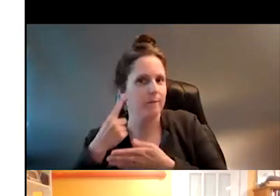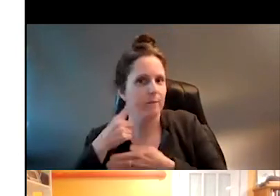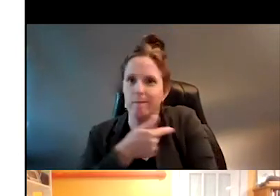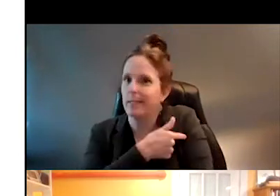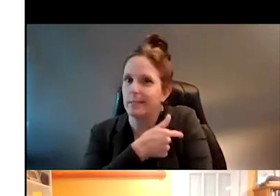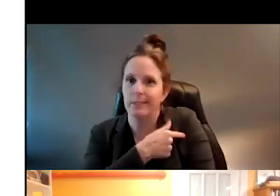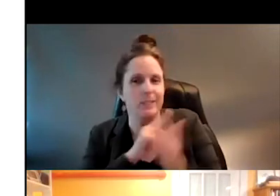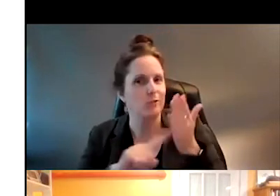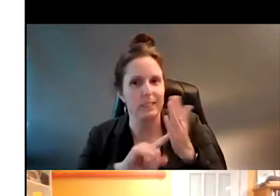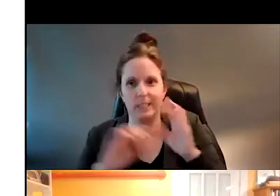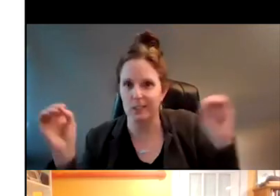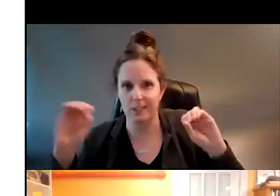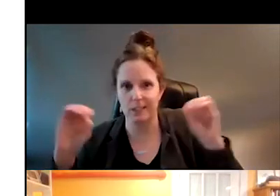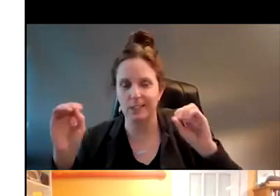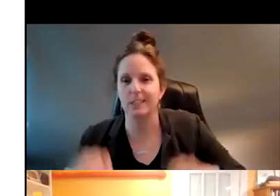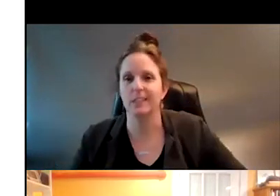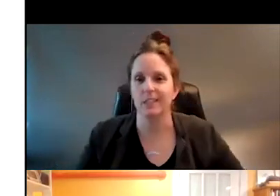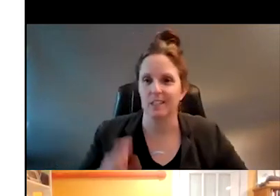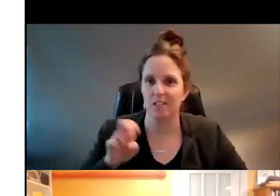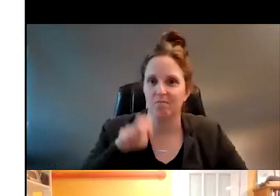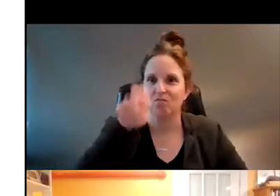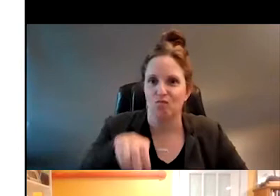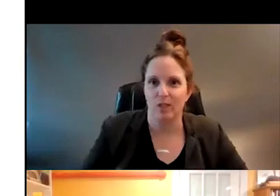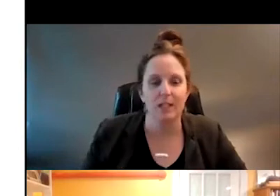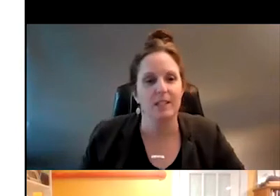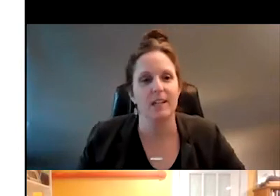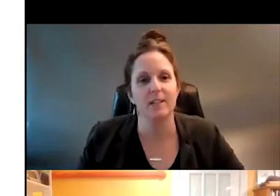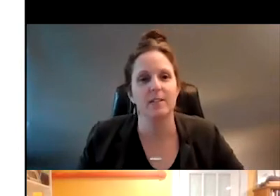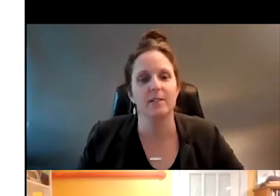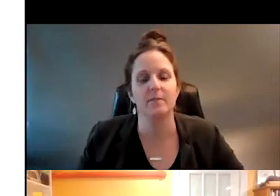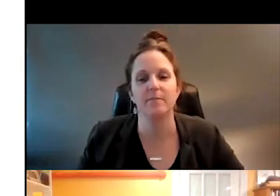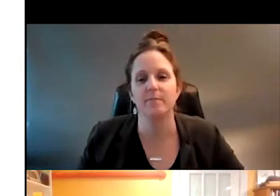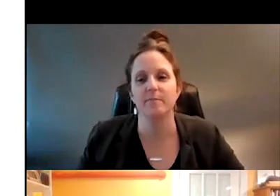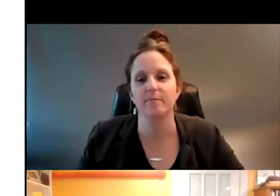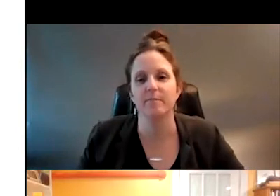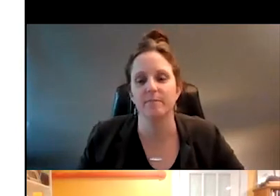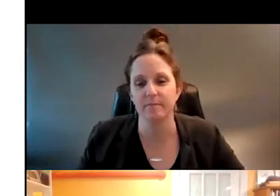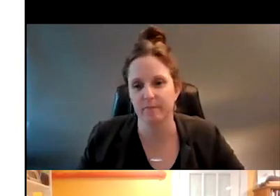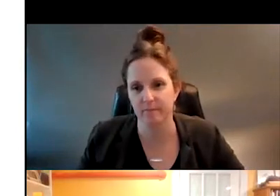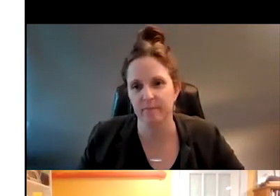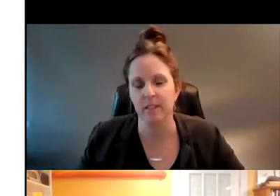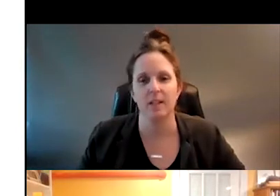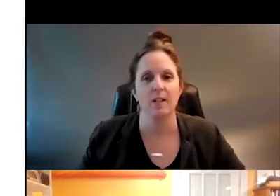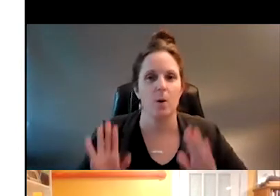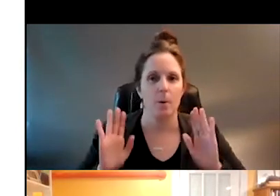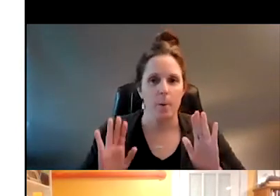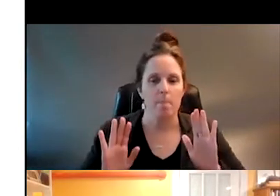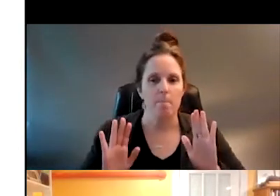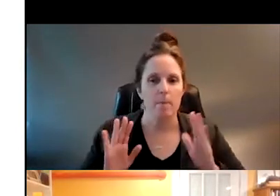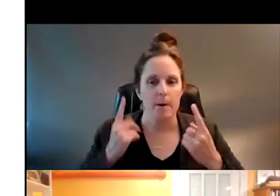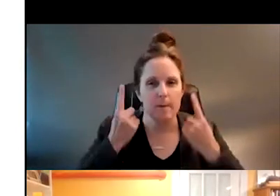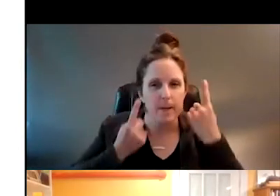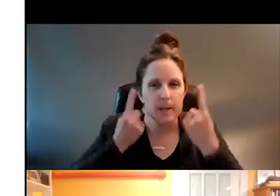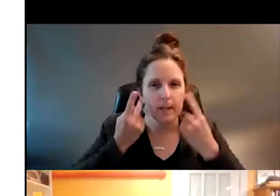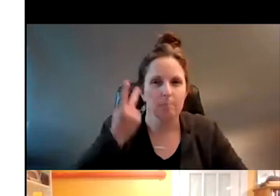anything. So let's just go to this slide here. And let's stop for a second and think back